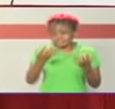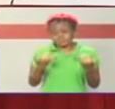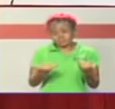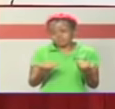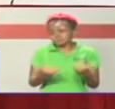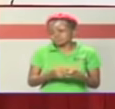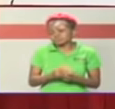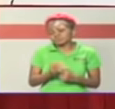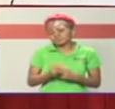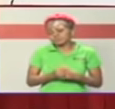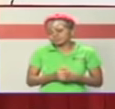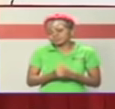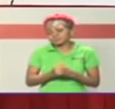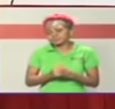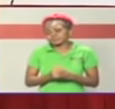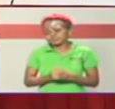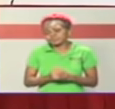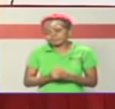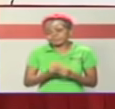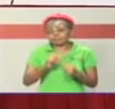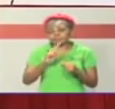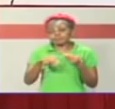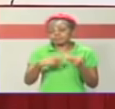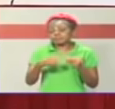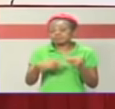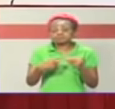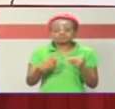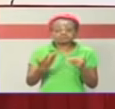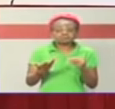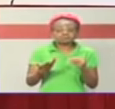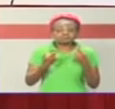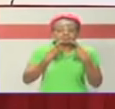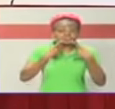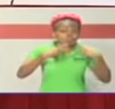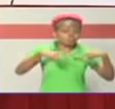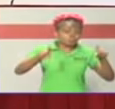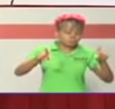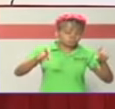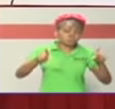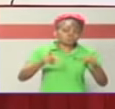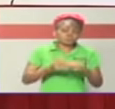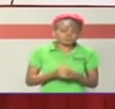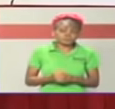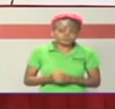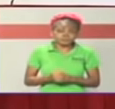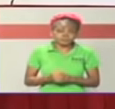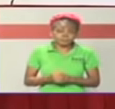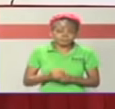So just to expand on the Honourable Minister's comments, the 3